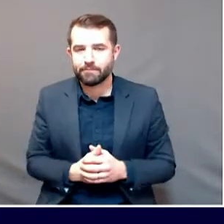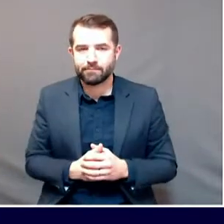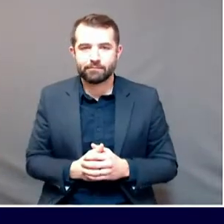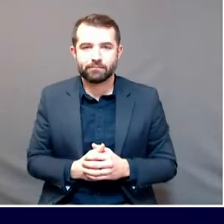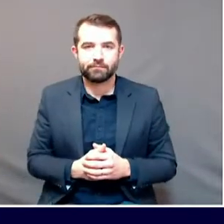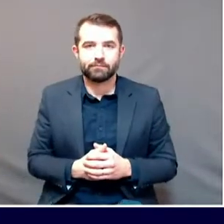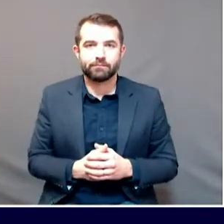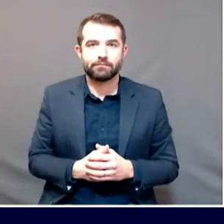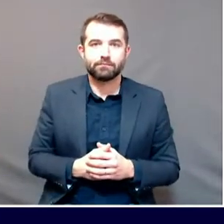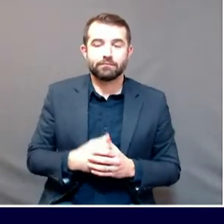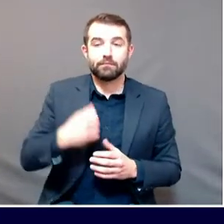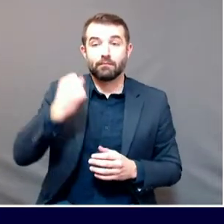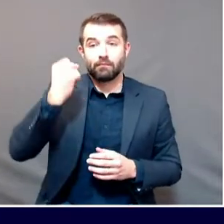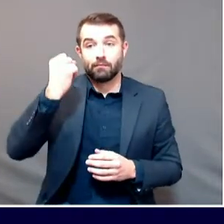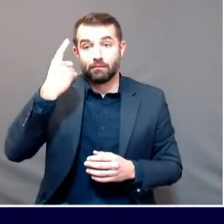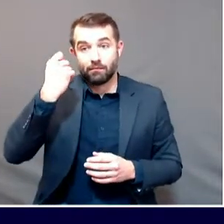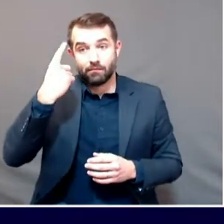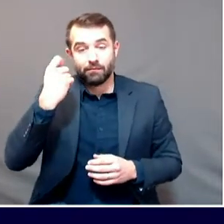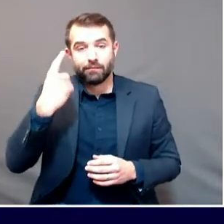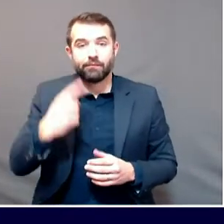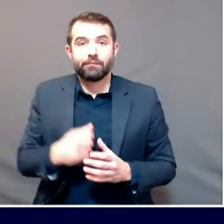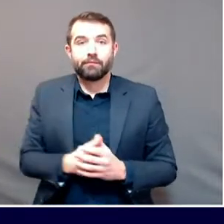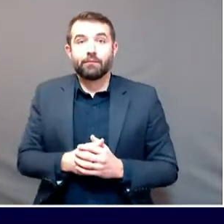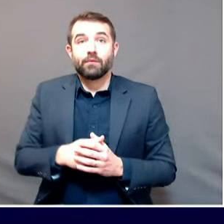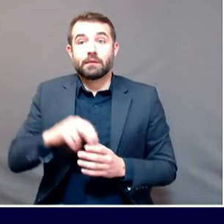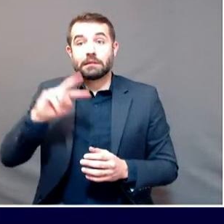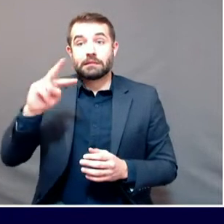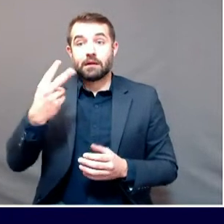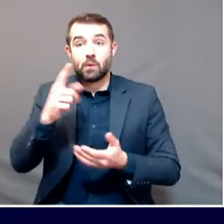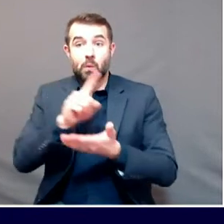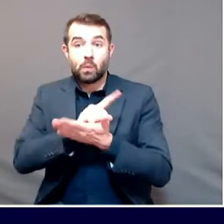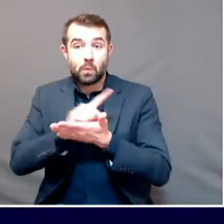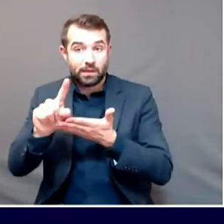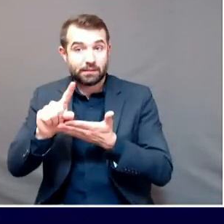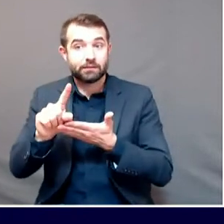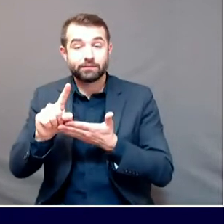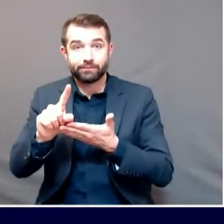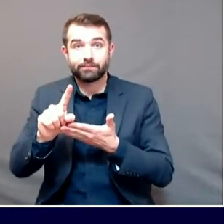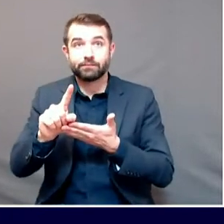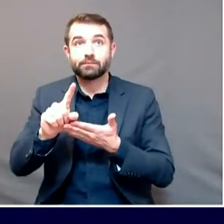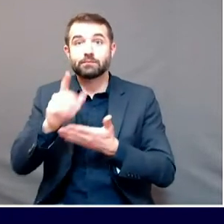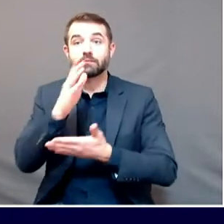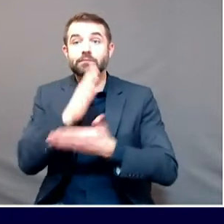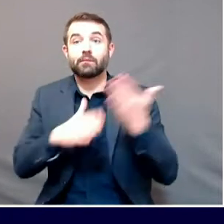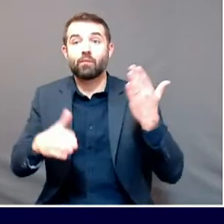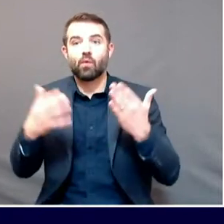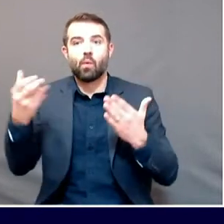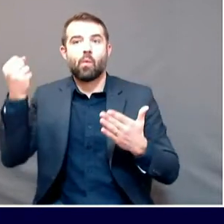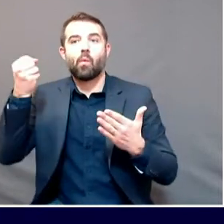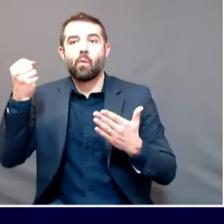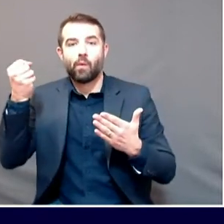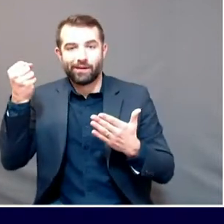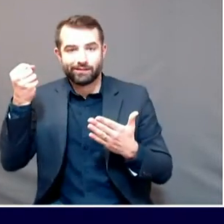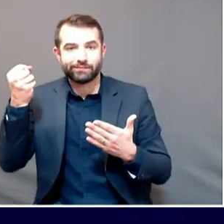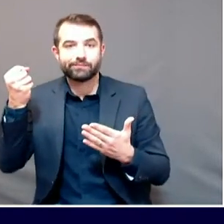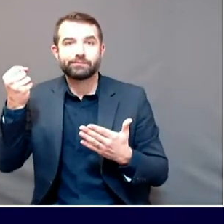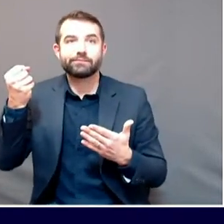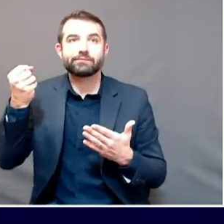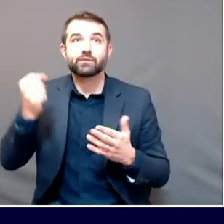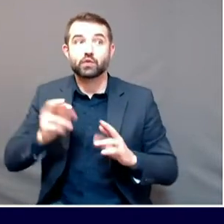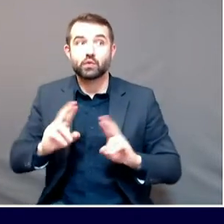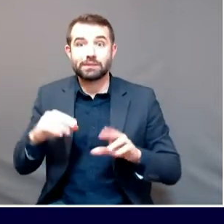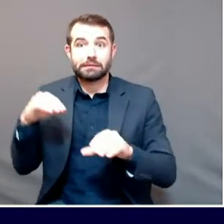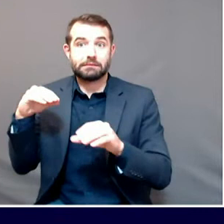used for that next week of Pfizer was for the set aside to start Part B of the vaccine